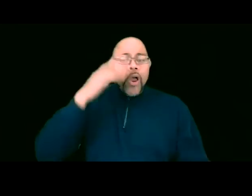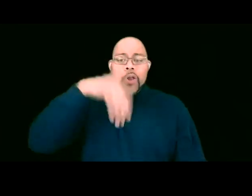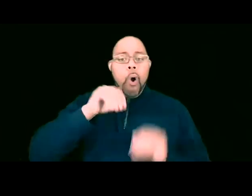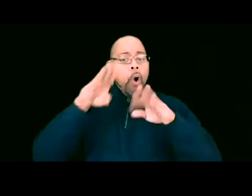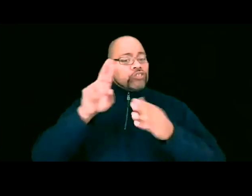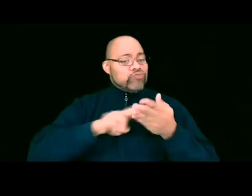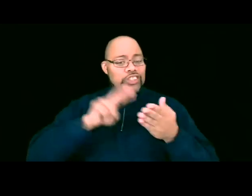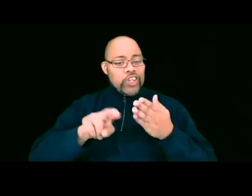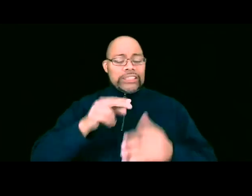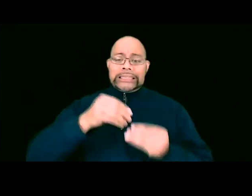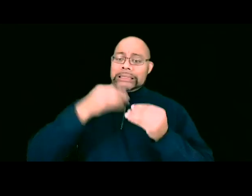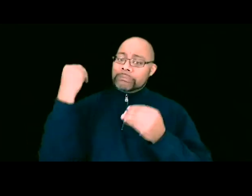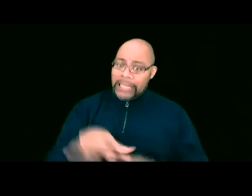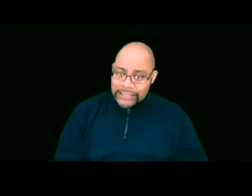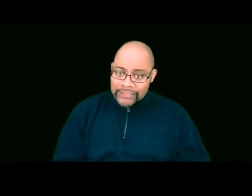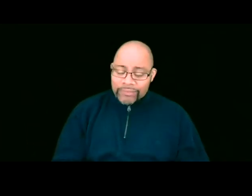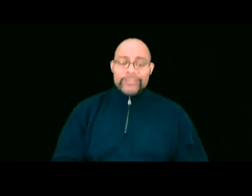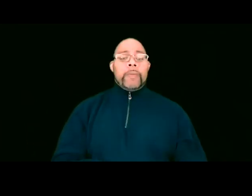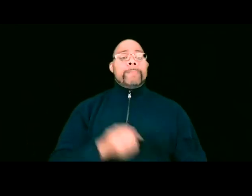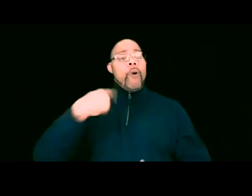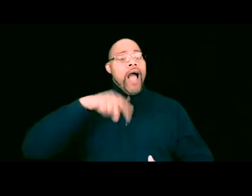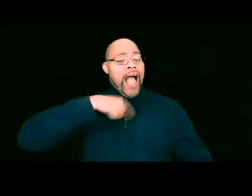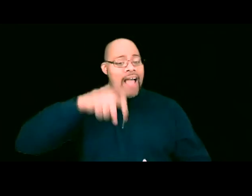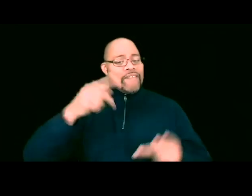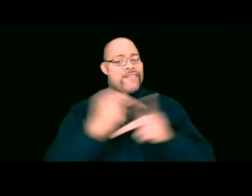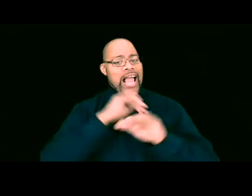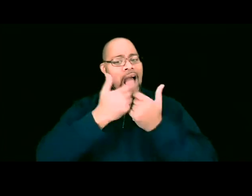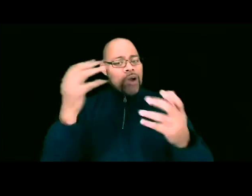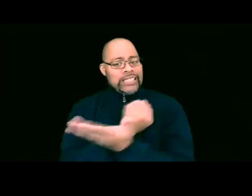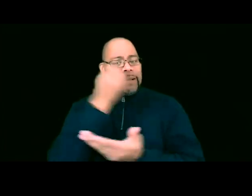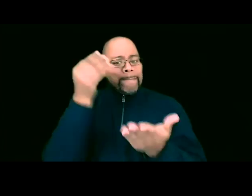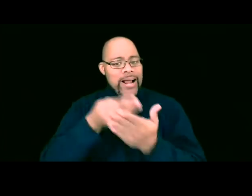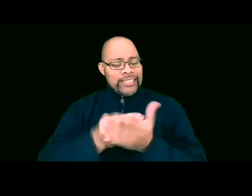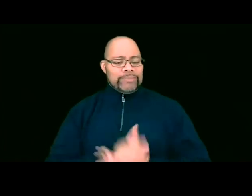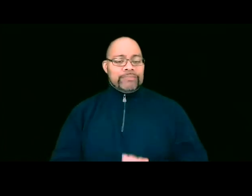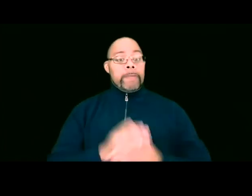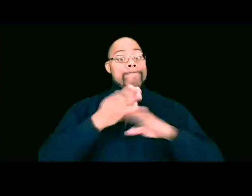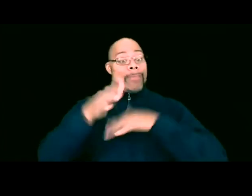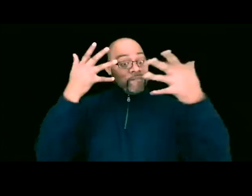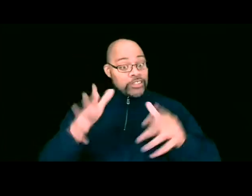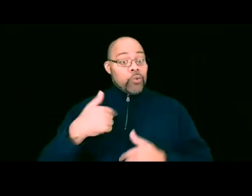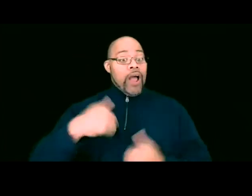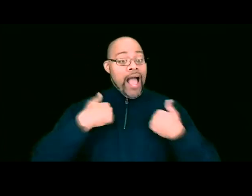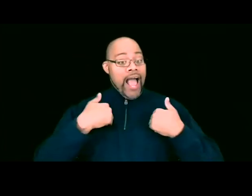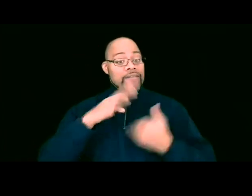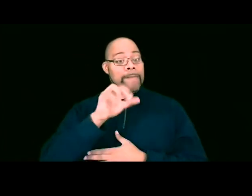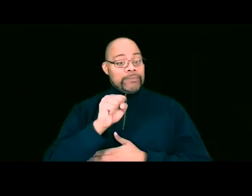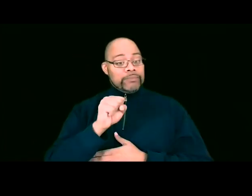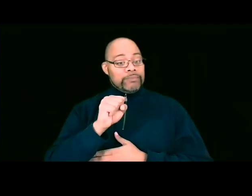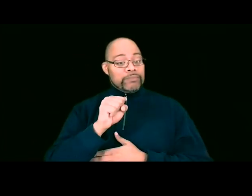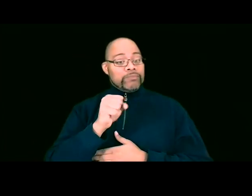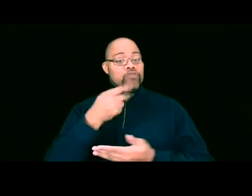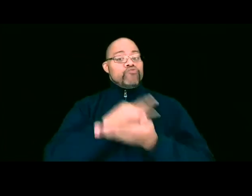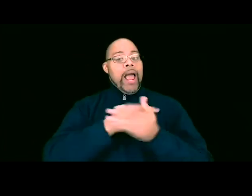money. We know that ocean research is expensive, and so we have to figure out how to get that money. After that, we're going to be having a